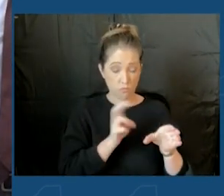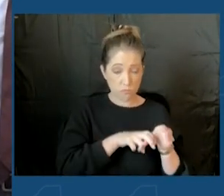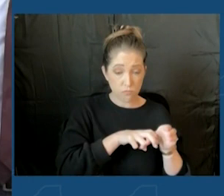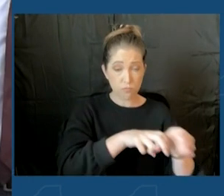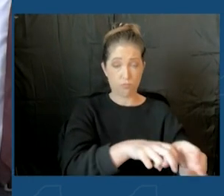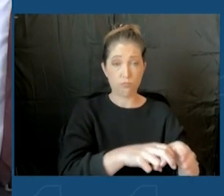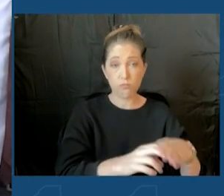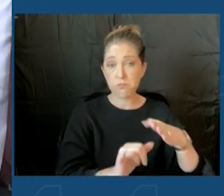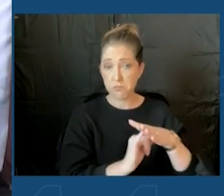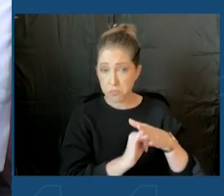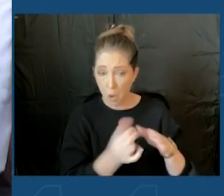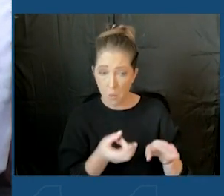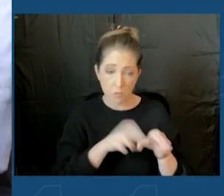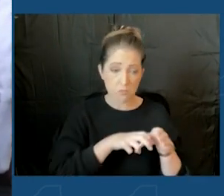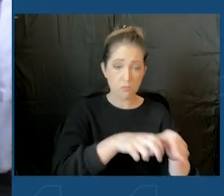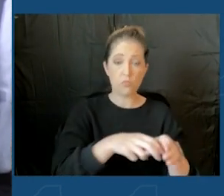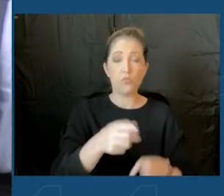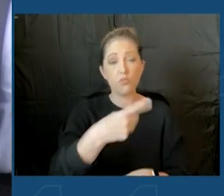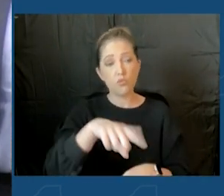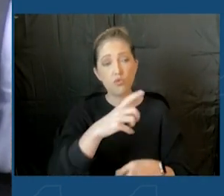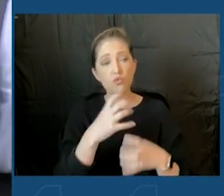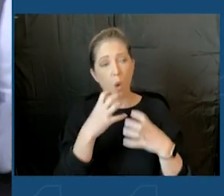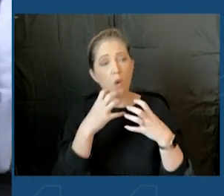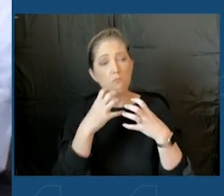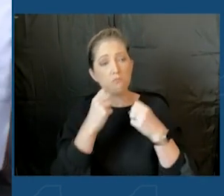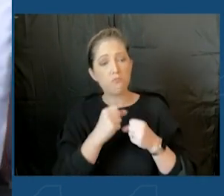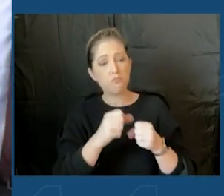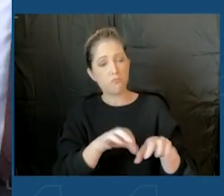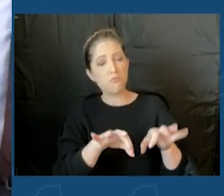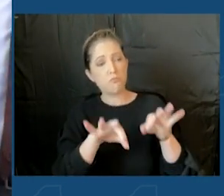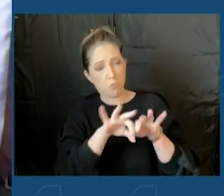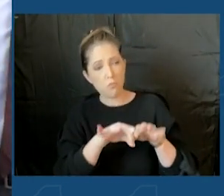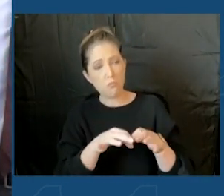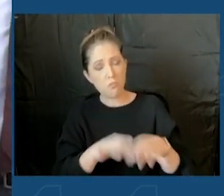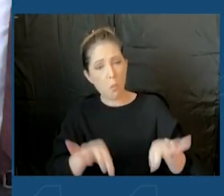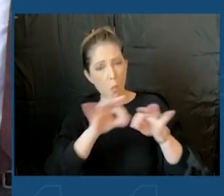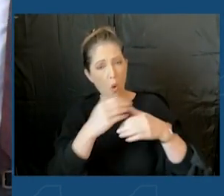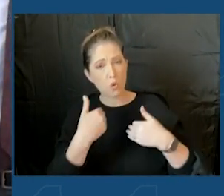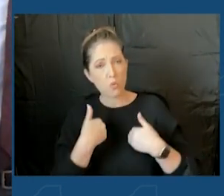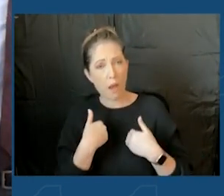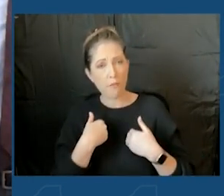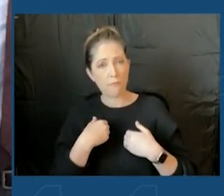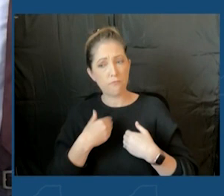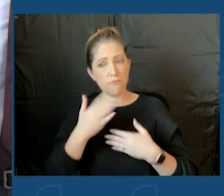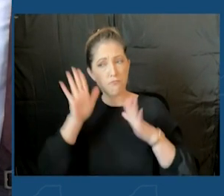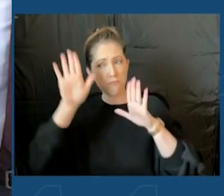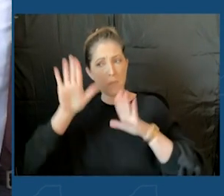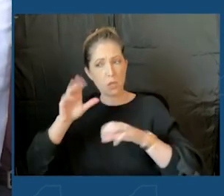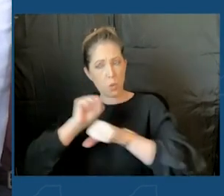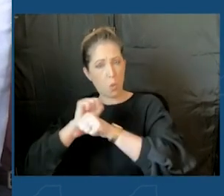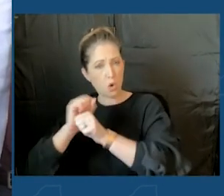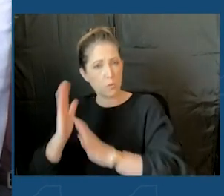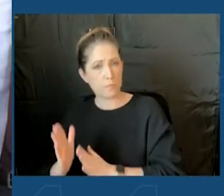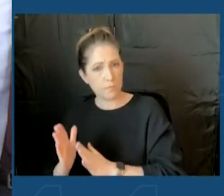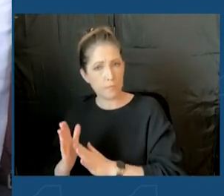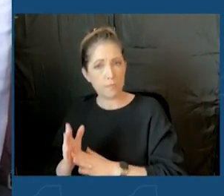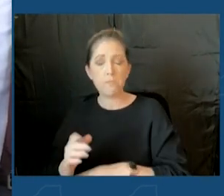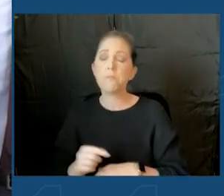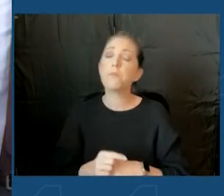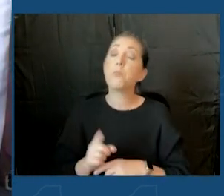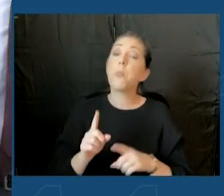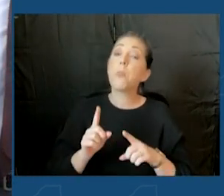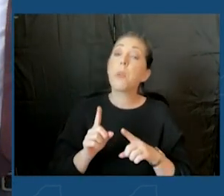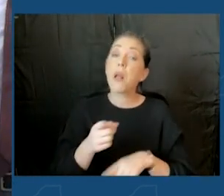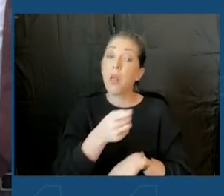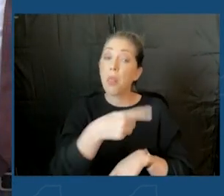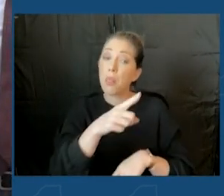just exceptional public servants like yourselves at the helm, they also deserve a riding experience free from